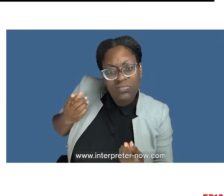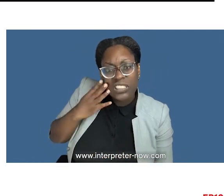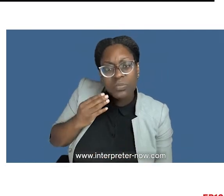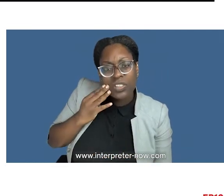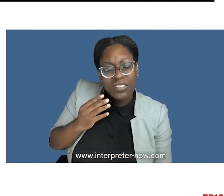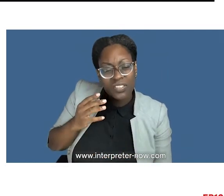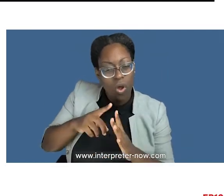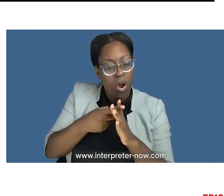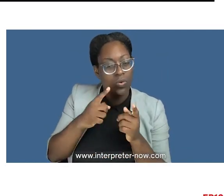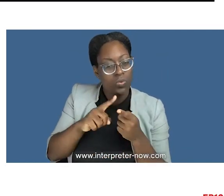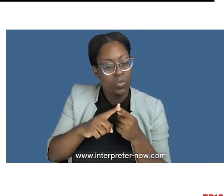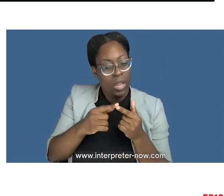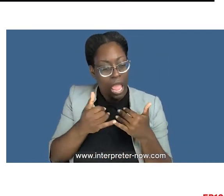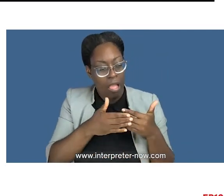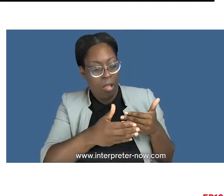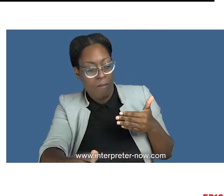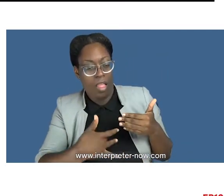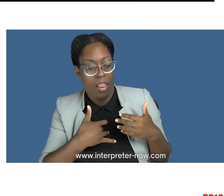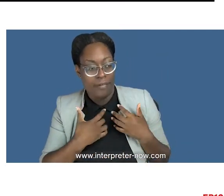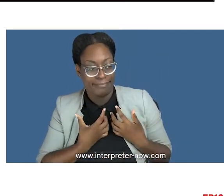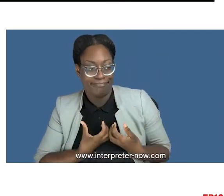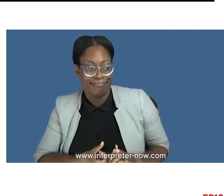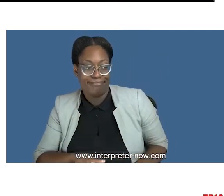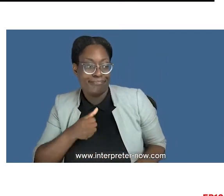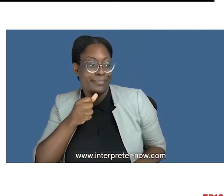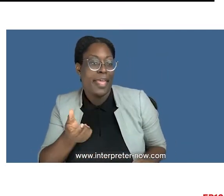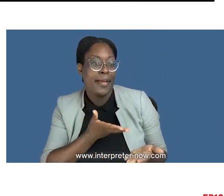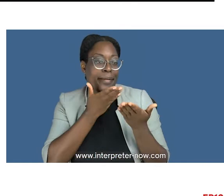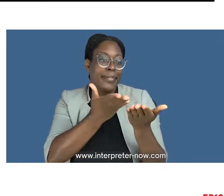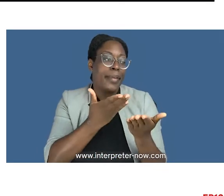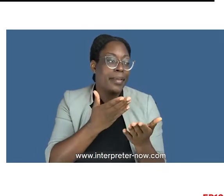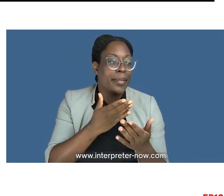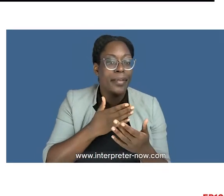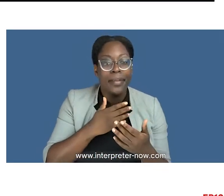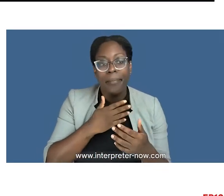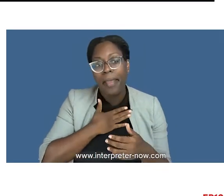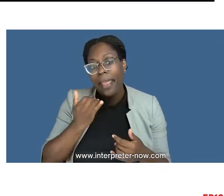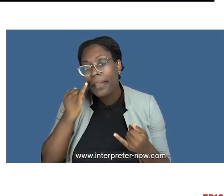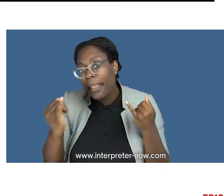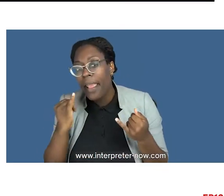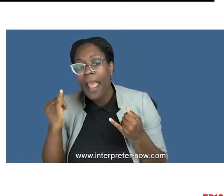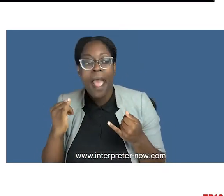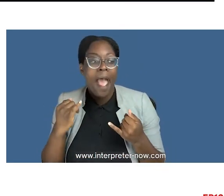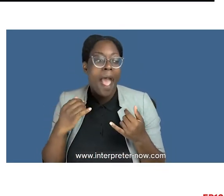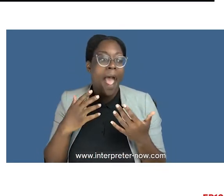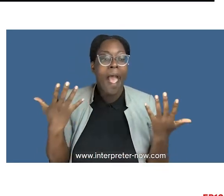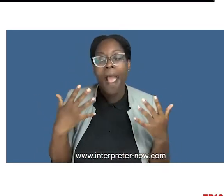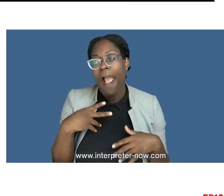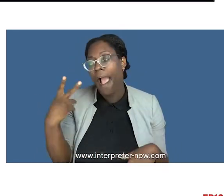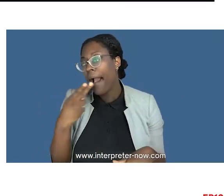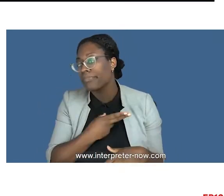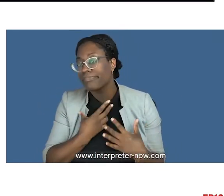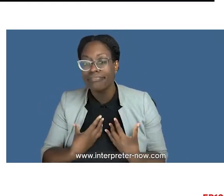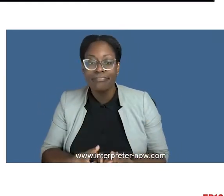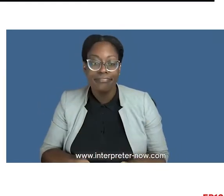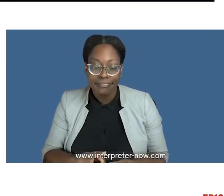so as an ally, you can help build somebody's confidence. You can, and that could be